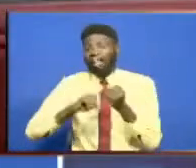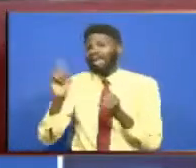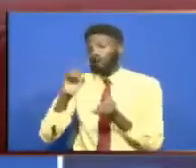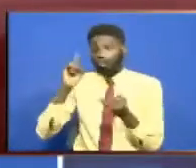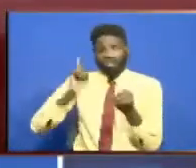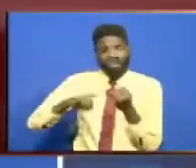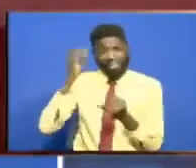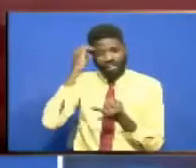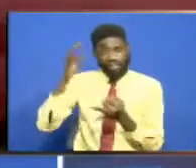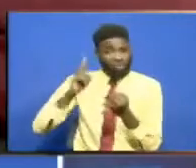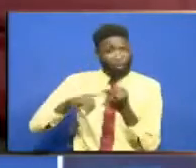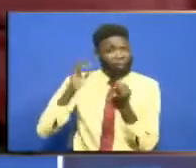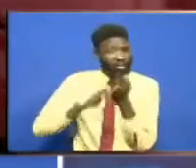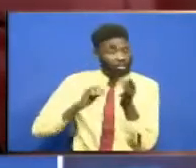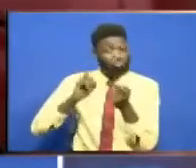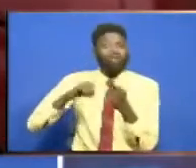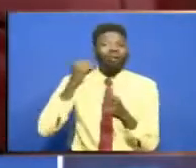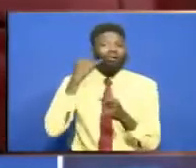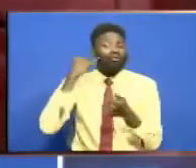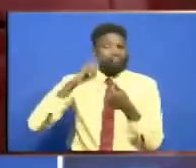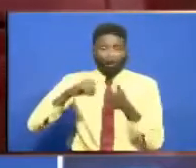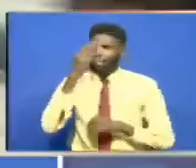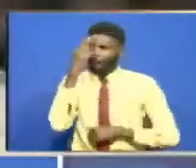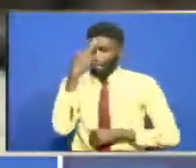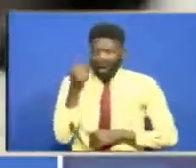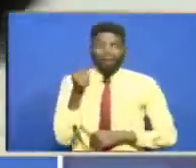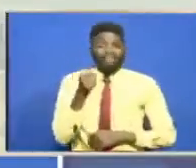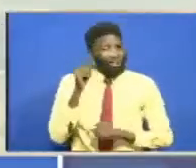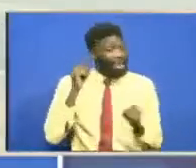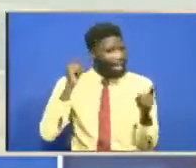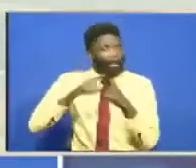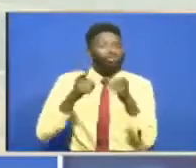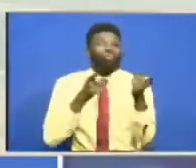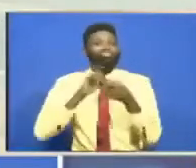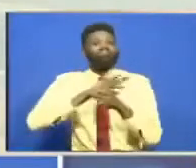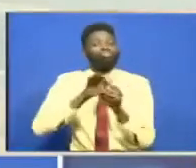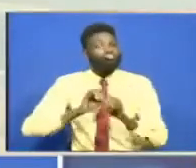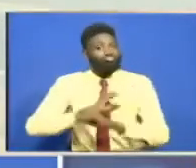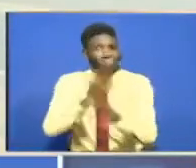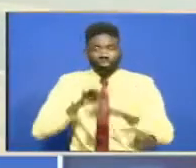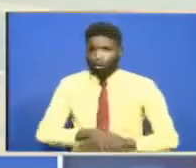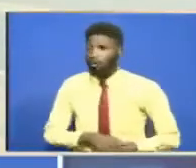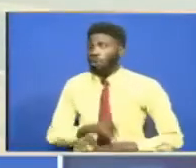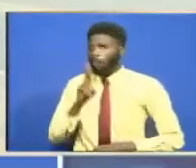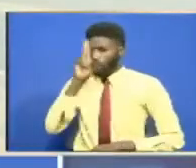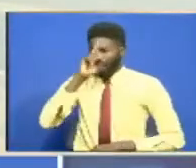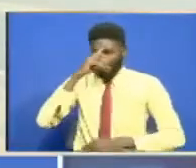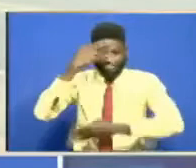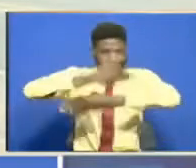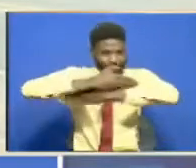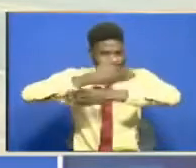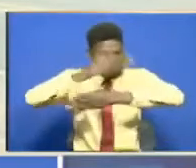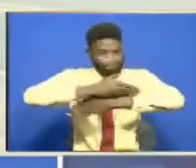to contain the spread of COVID-19, enforcement officers erected roadblocks at various crossing points.